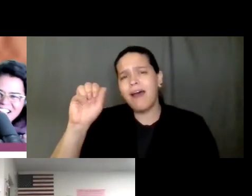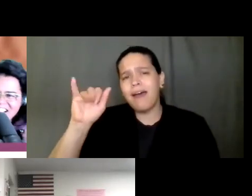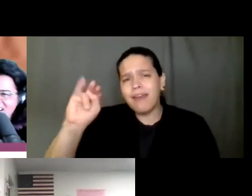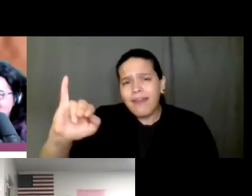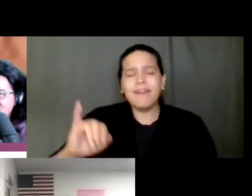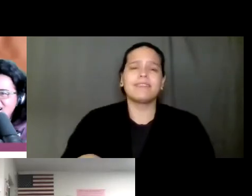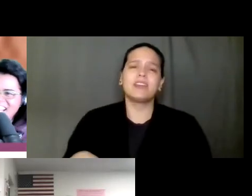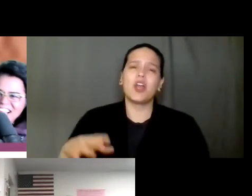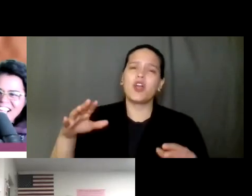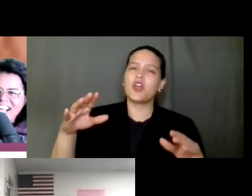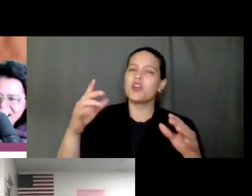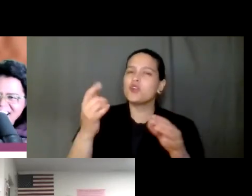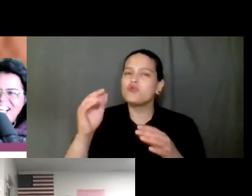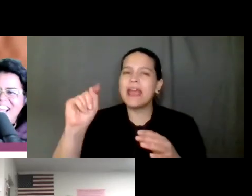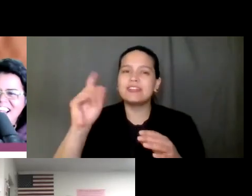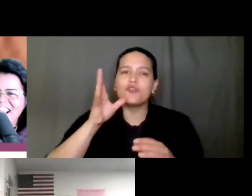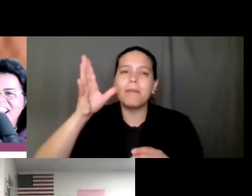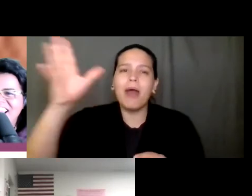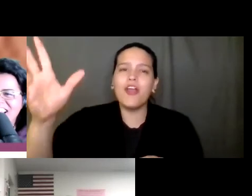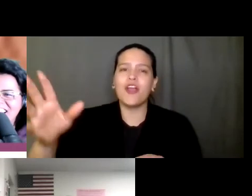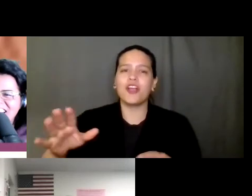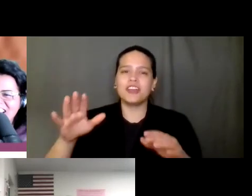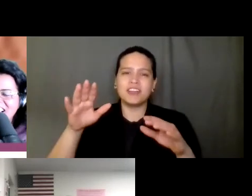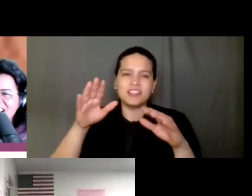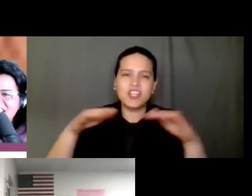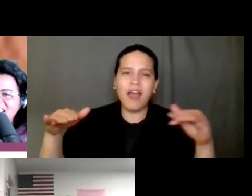great-great-grandmother, grandmother, child of the earth,